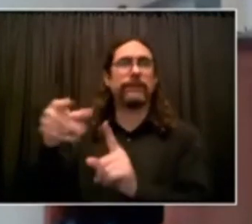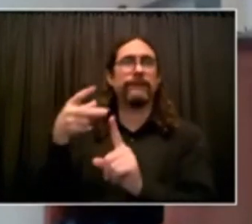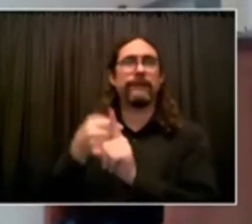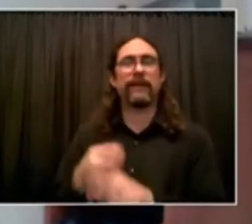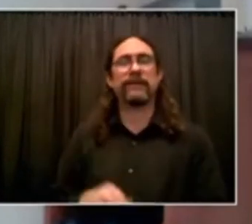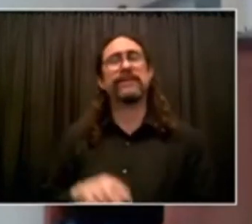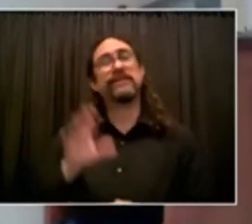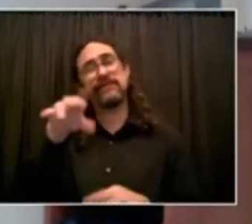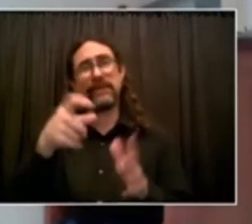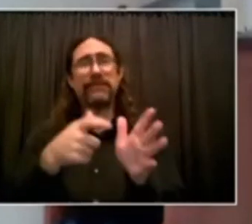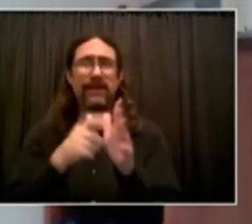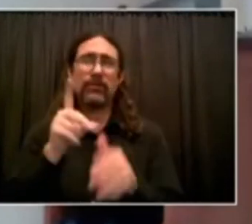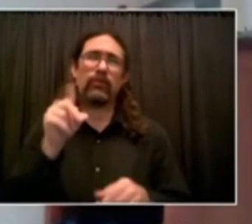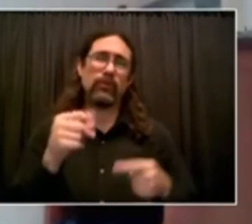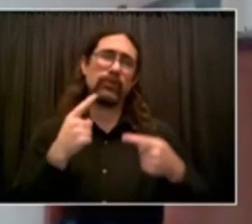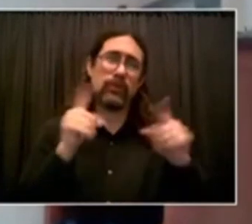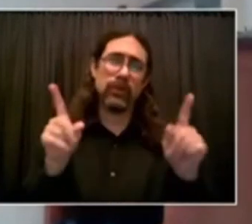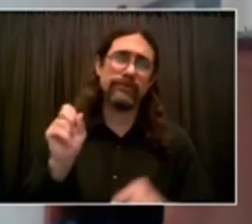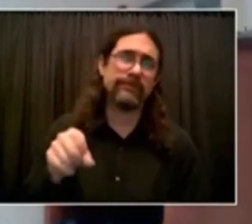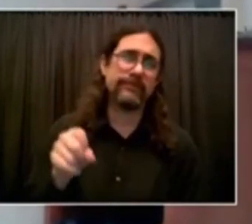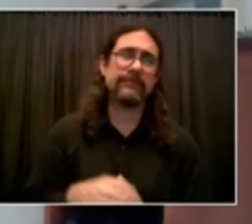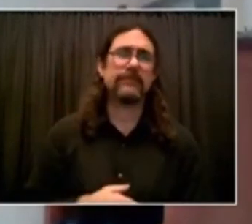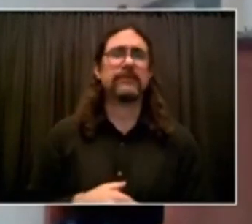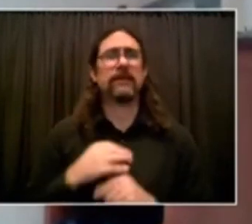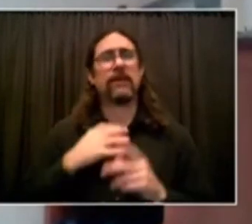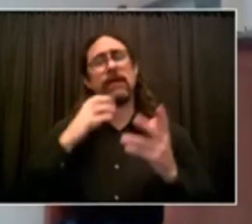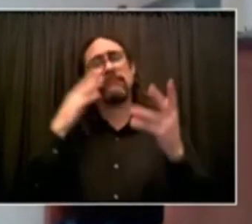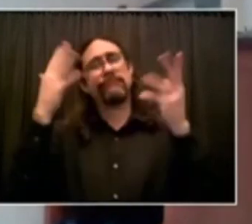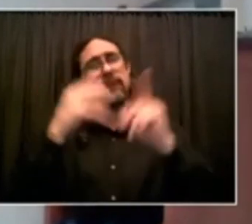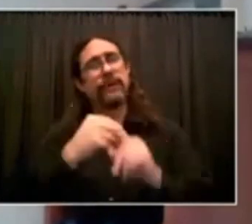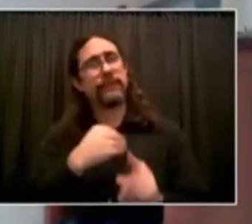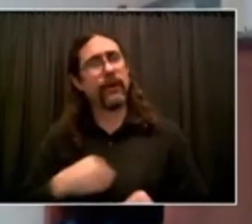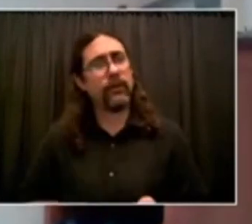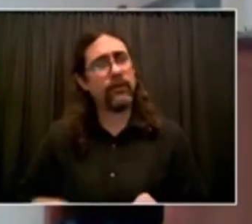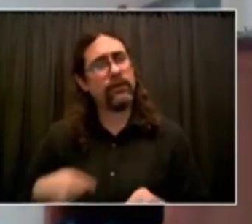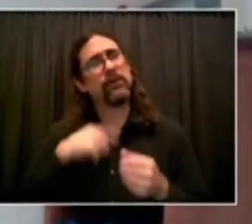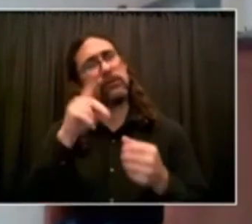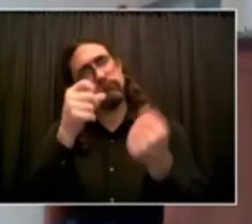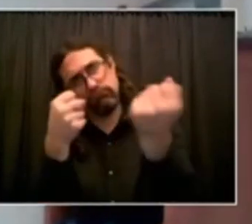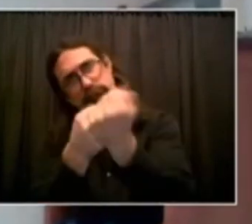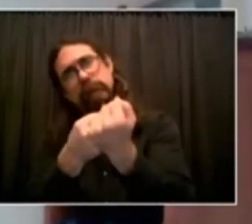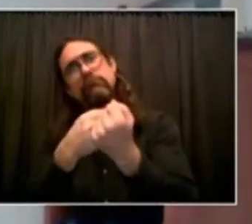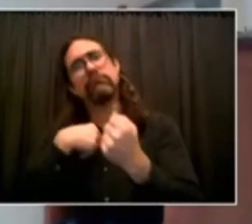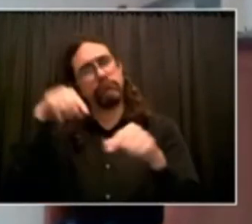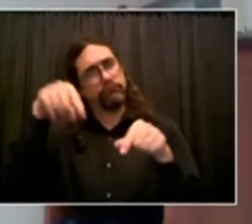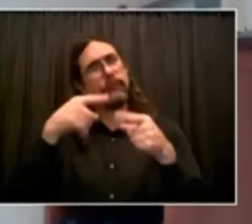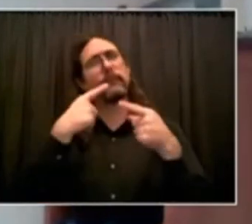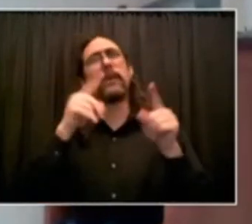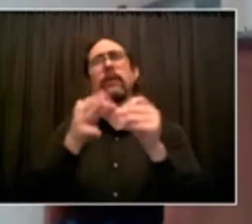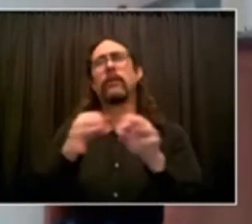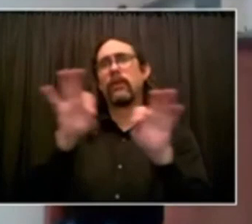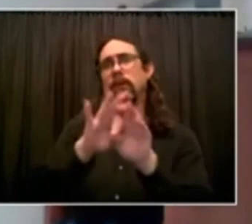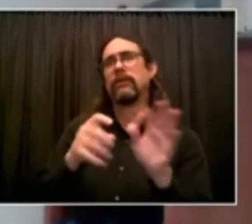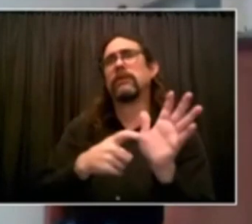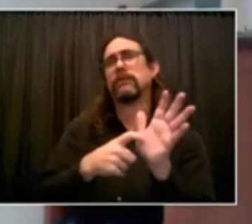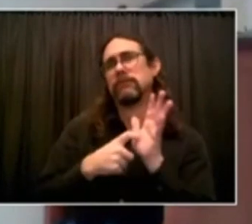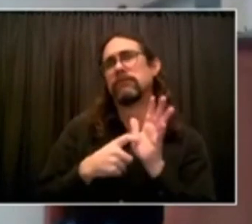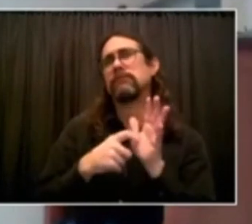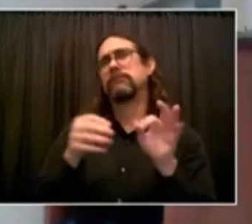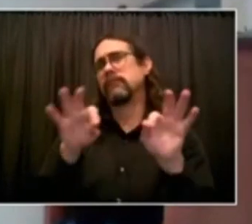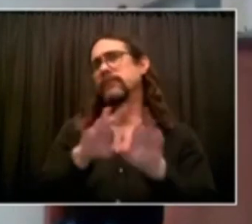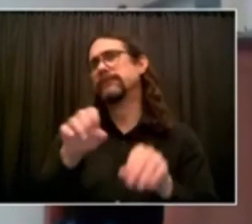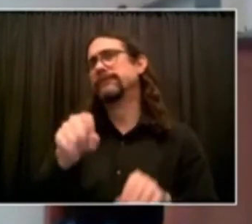in New York City for all private employees of private businesses. We're going to have